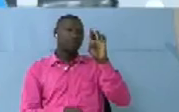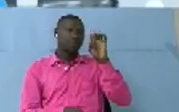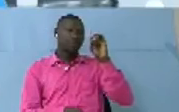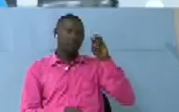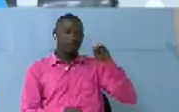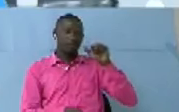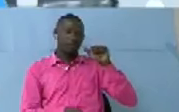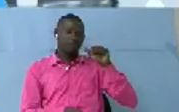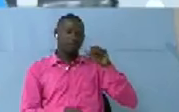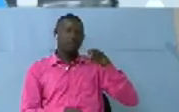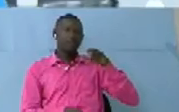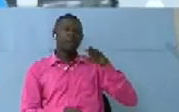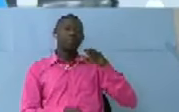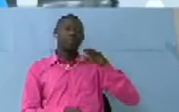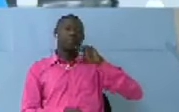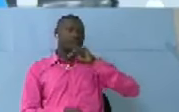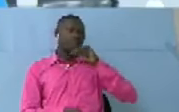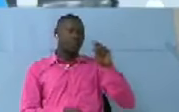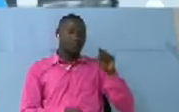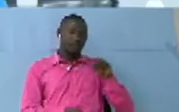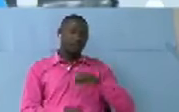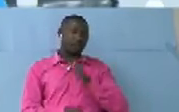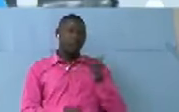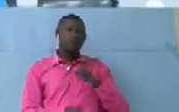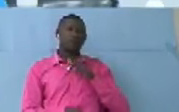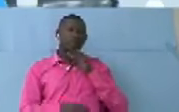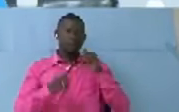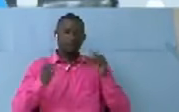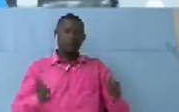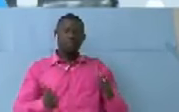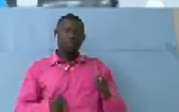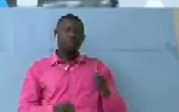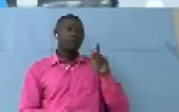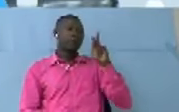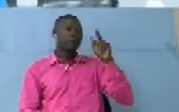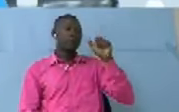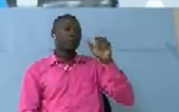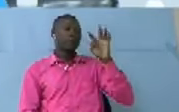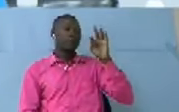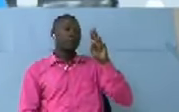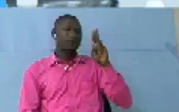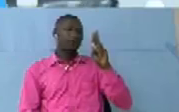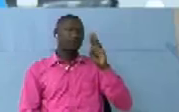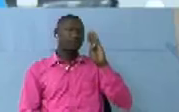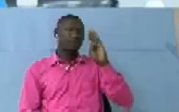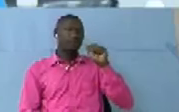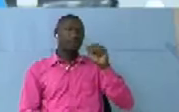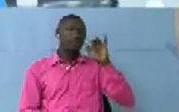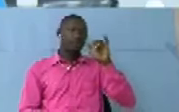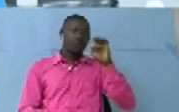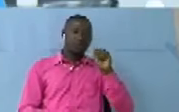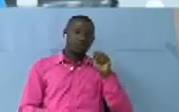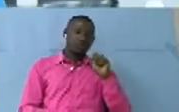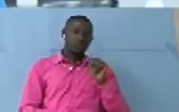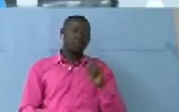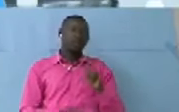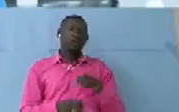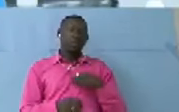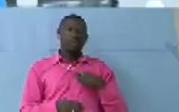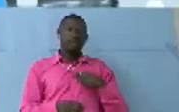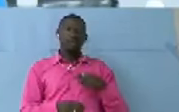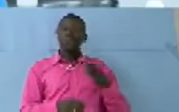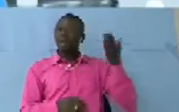Now, Chairman Kafubayo. So, former IG, new Interior Minister to be. The former IG, who is the